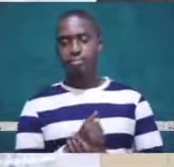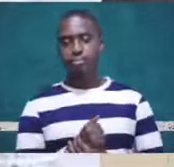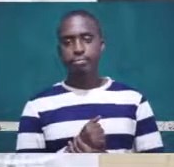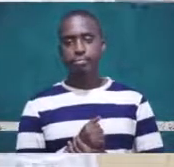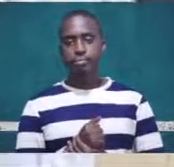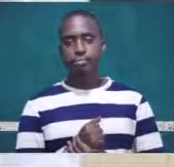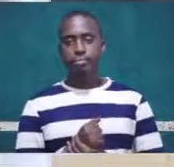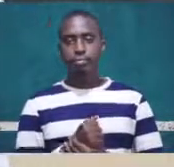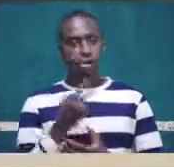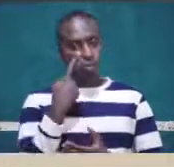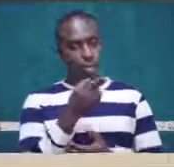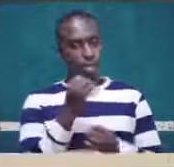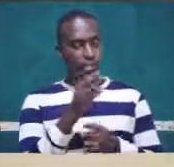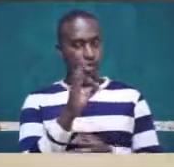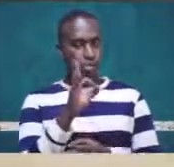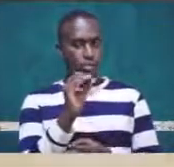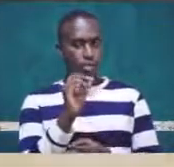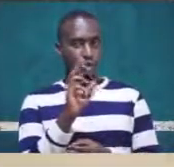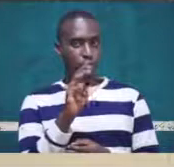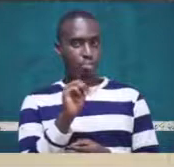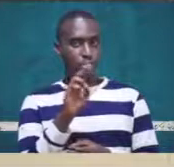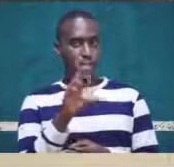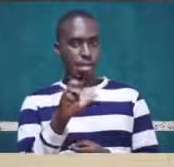dx. Check if the formula is correct.